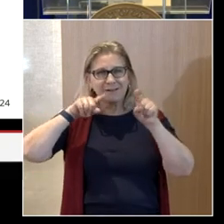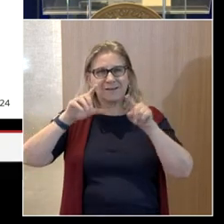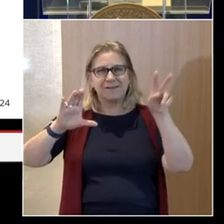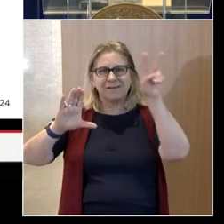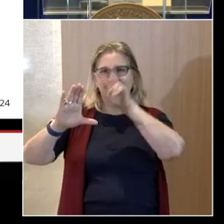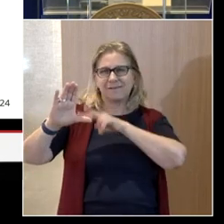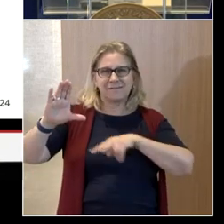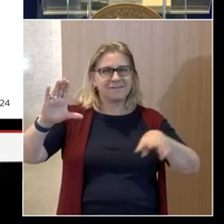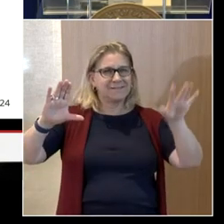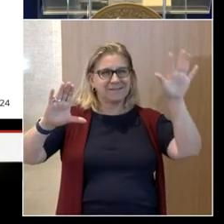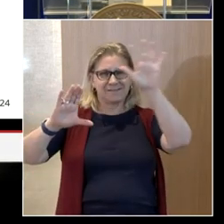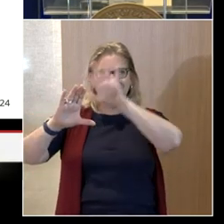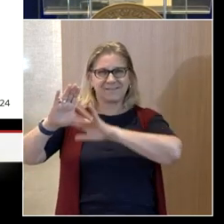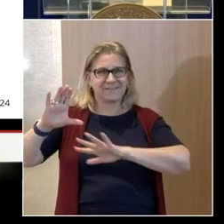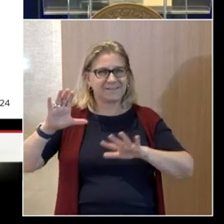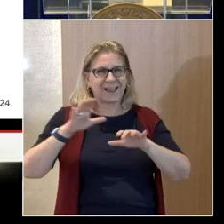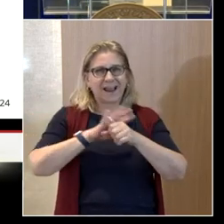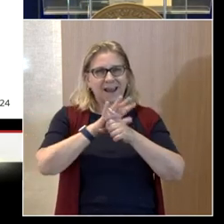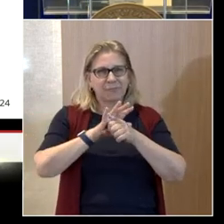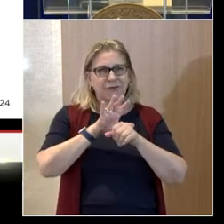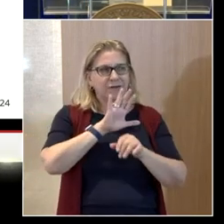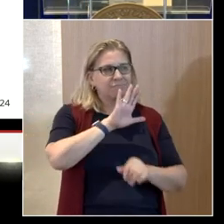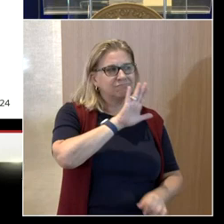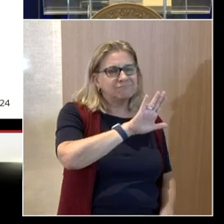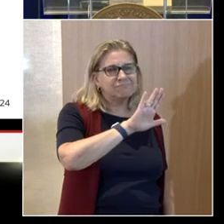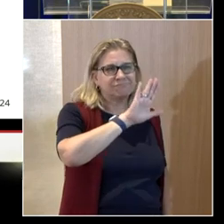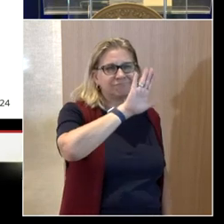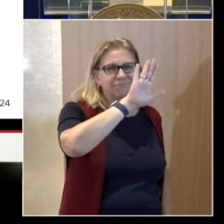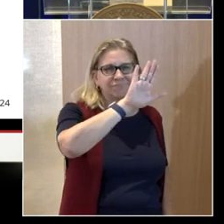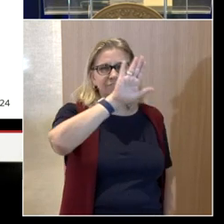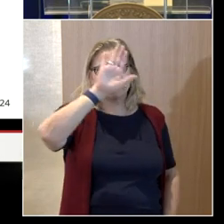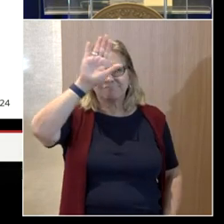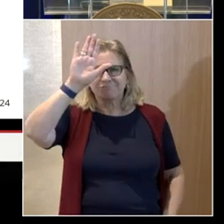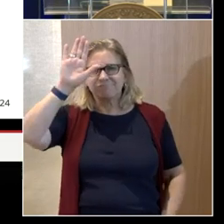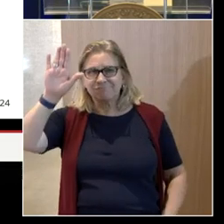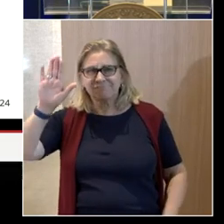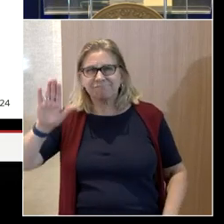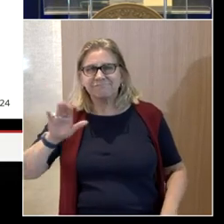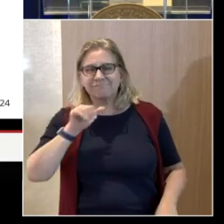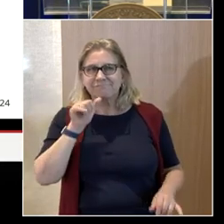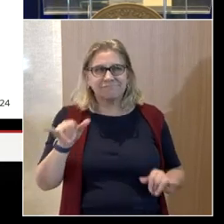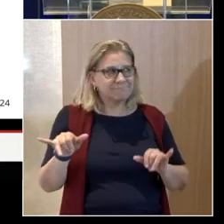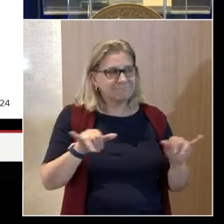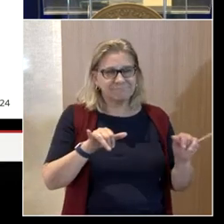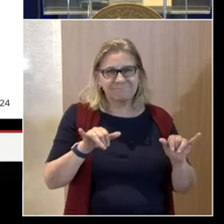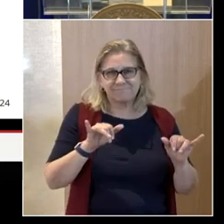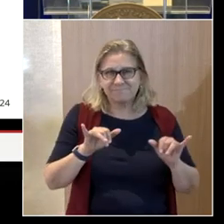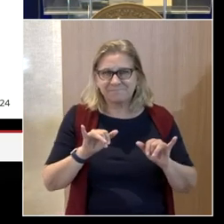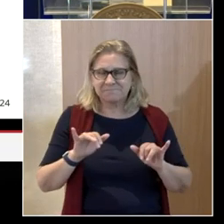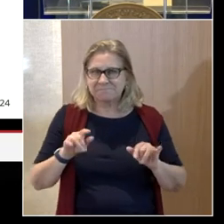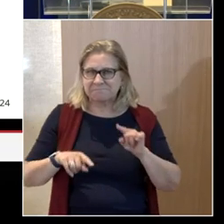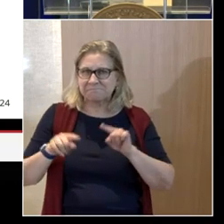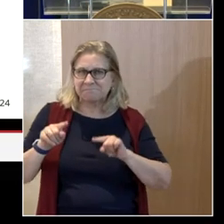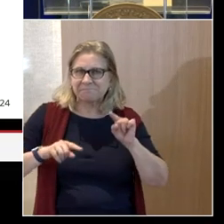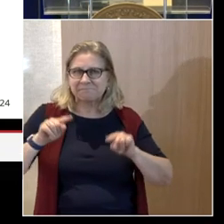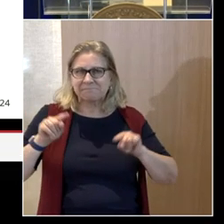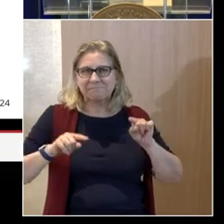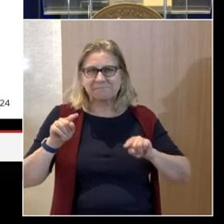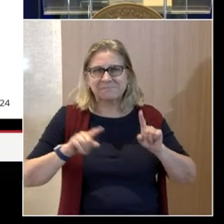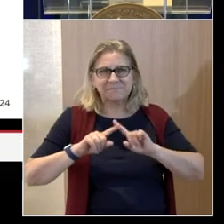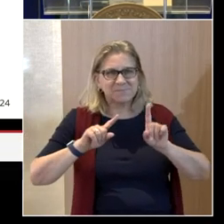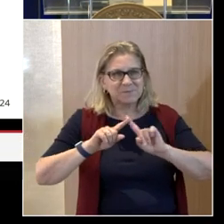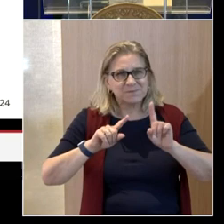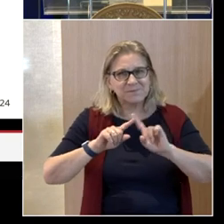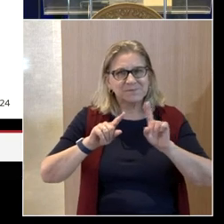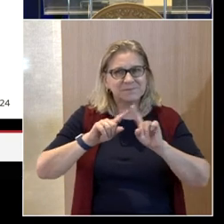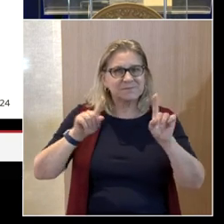existing and working, and what might be an intervention in one area might be very successful in one area, maybe different in another, and how do these each have their